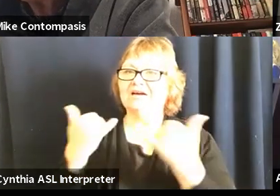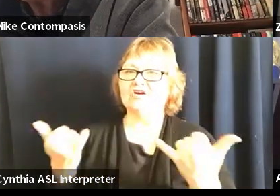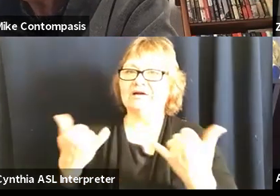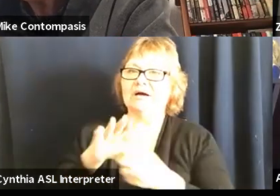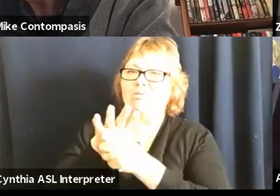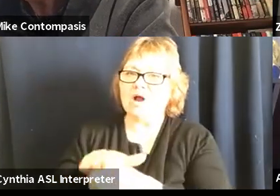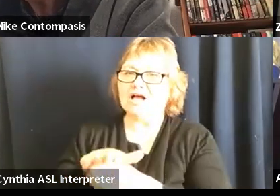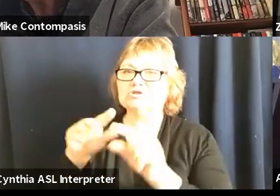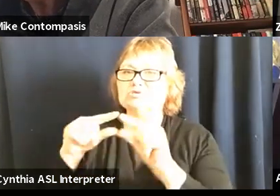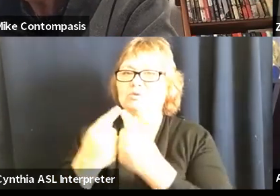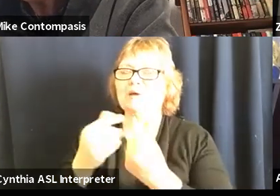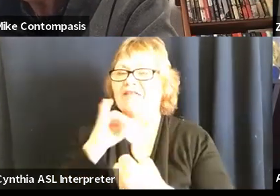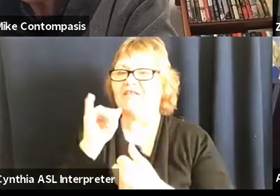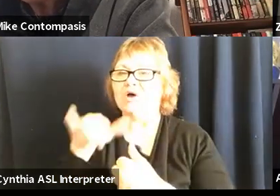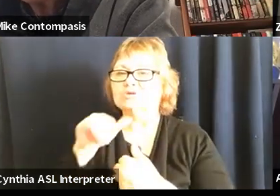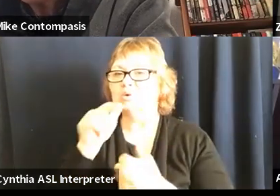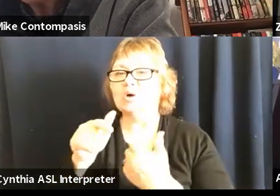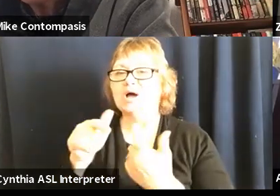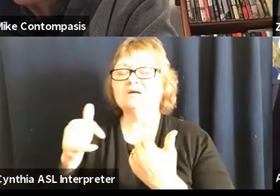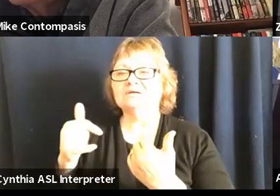those with historical and systemic power.